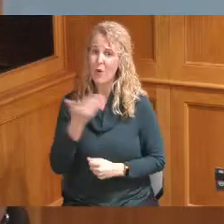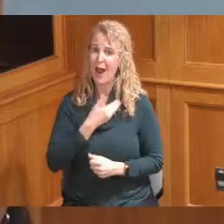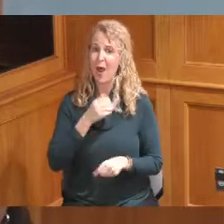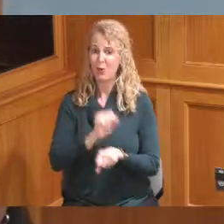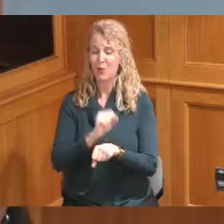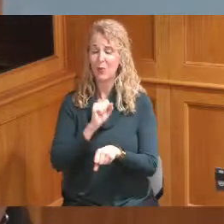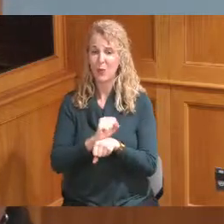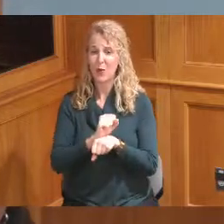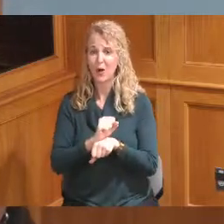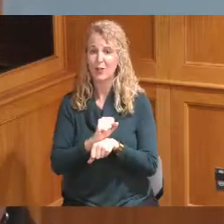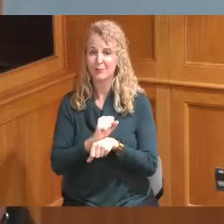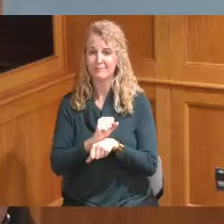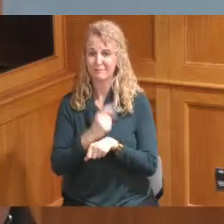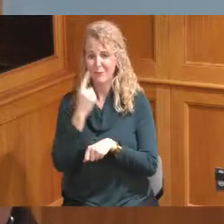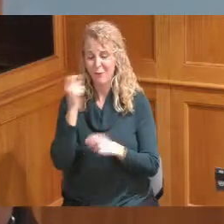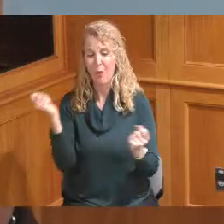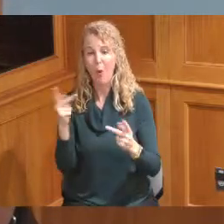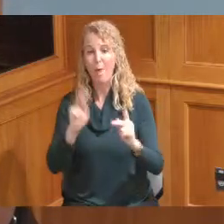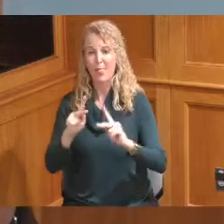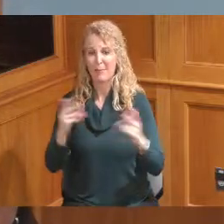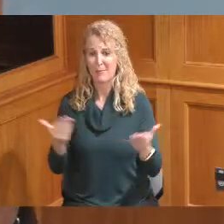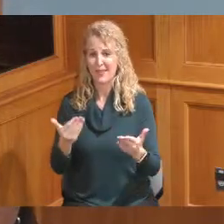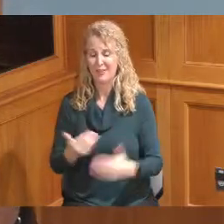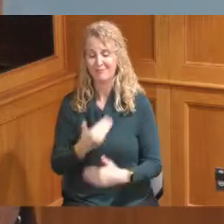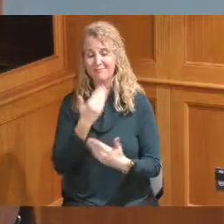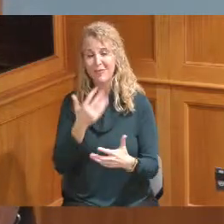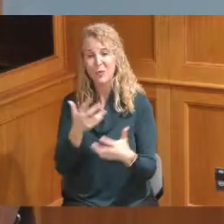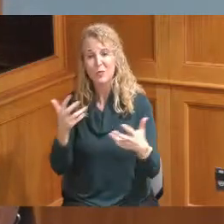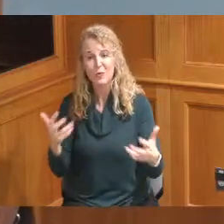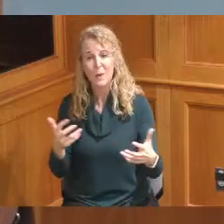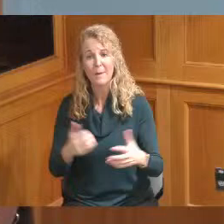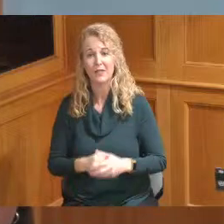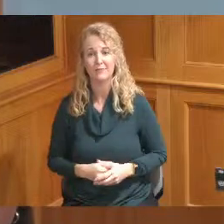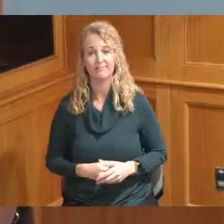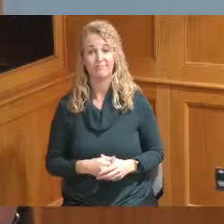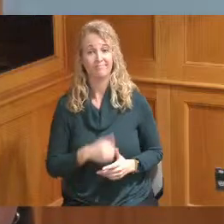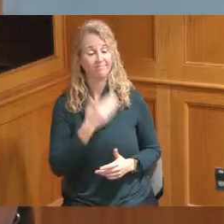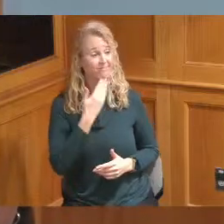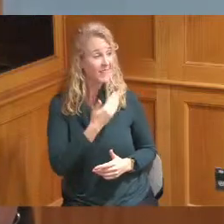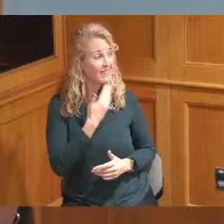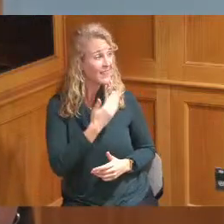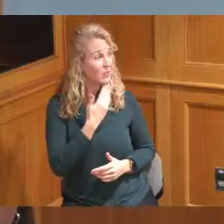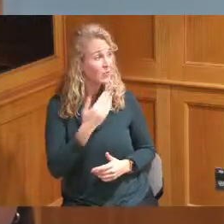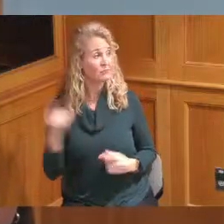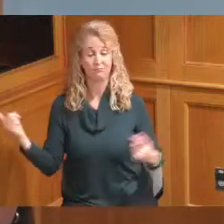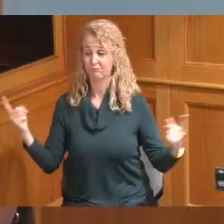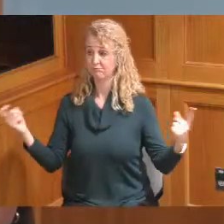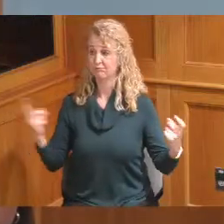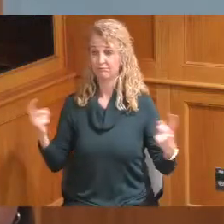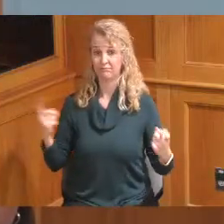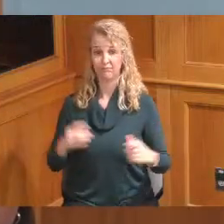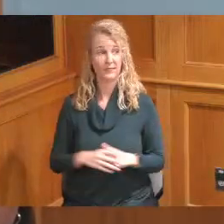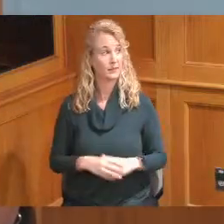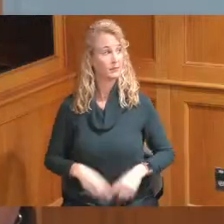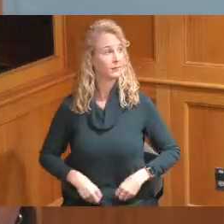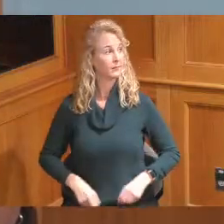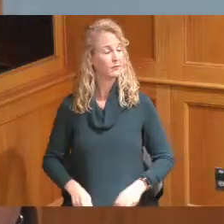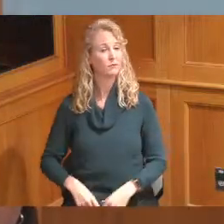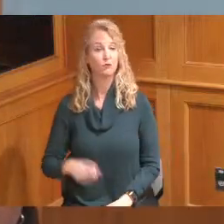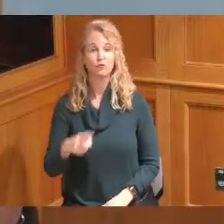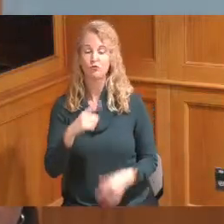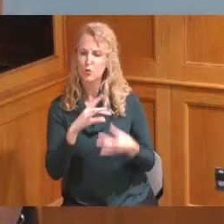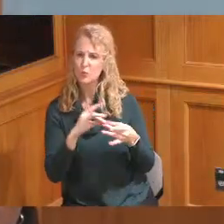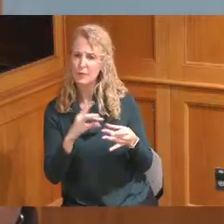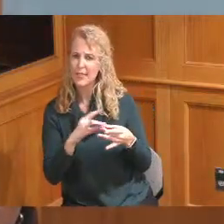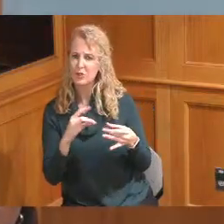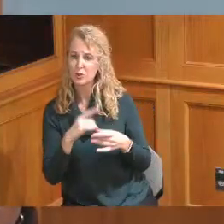of Hamilton County residents in general. Thank you so much. Thank you very much. Open it up, Vice President Driehaus. Yeah, you mentioned